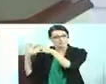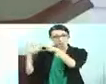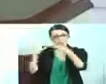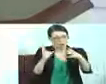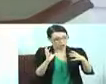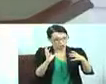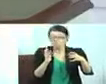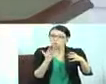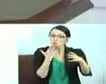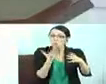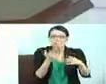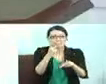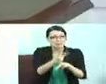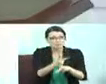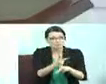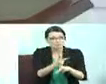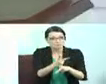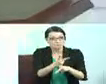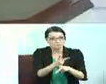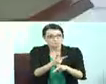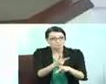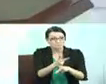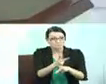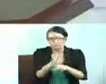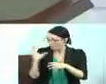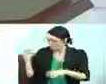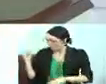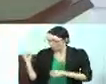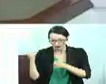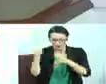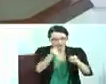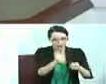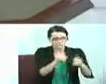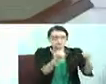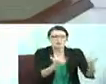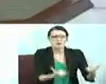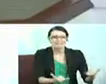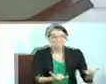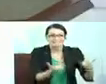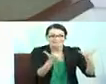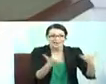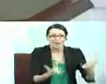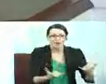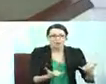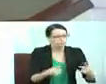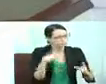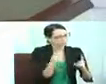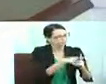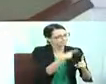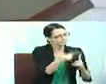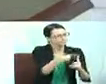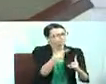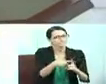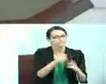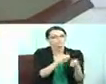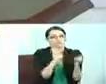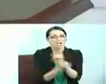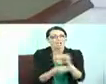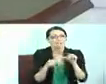good and bringing it into the present order to make positive